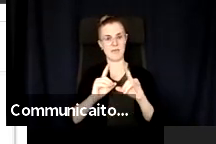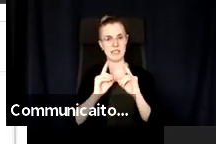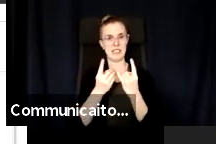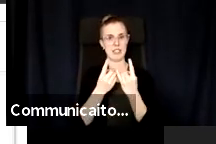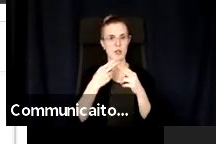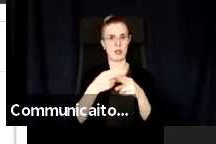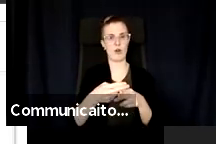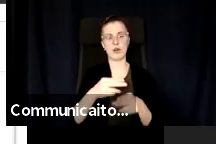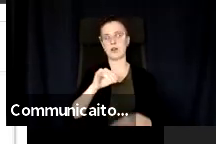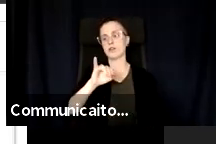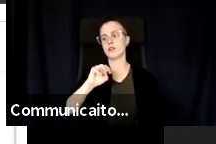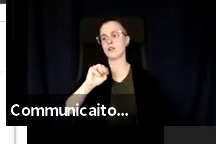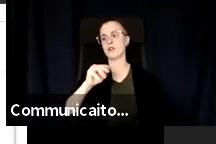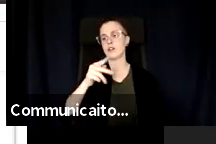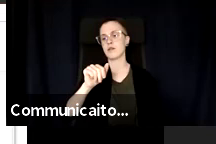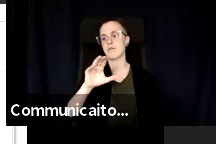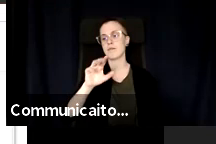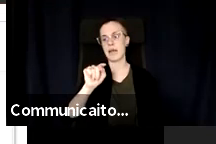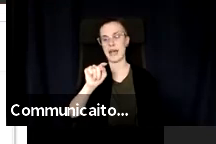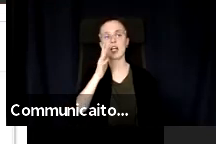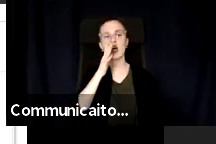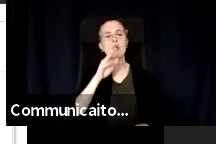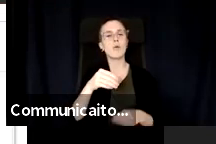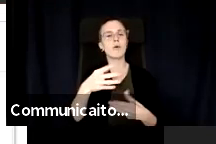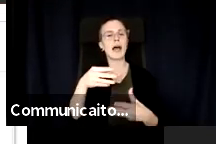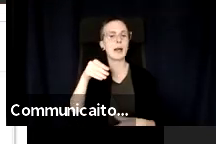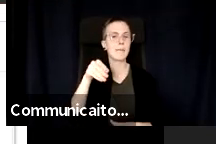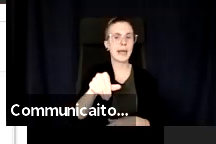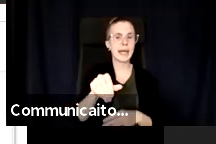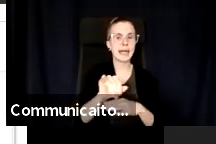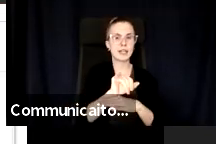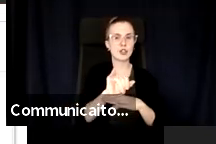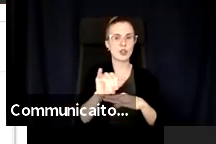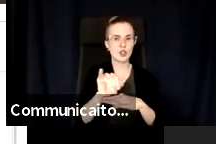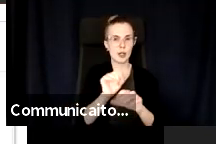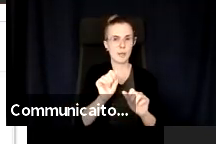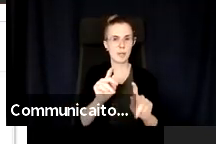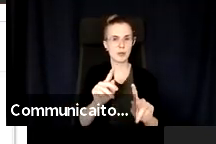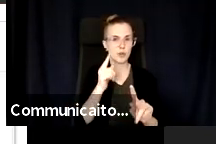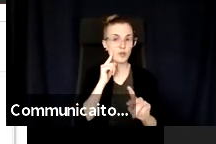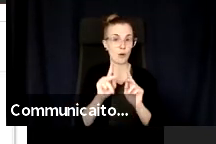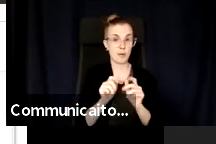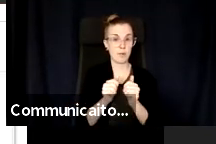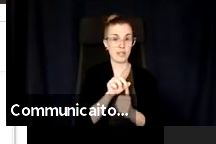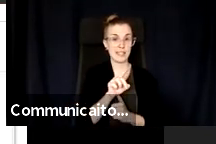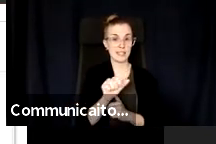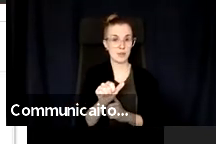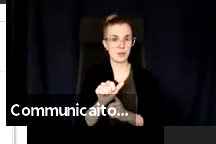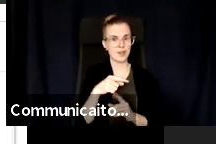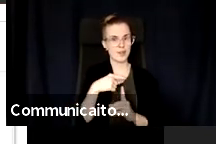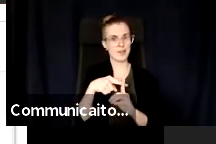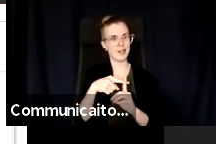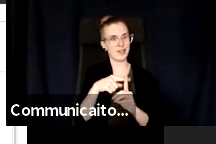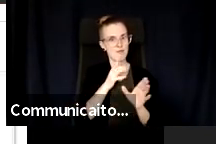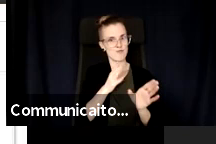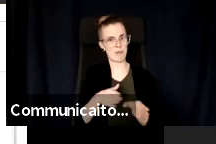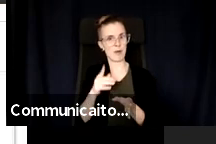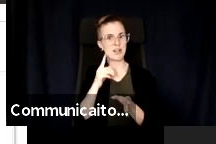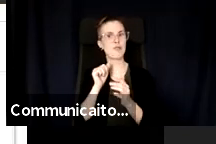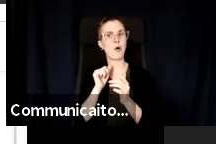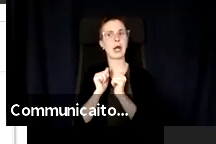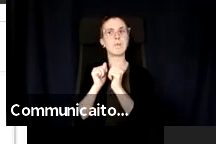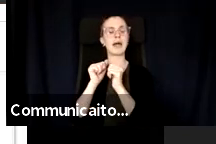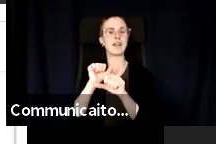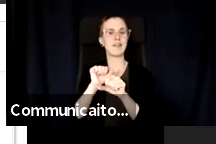retailers will provide paid internship opportunities for people with disabilities and preparation for competitive employment.